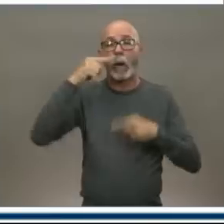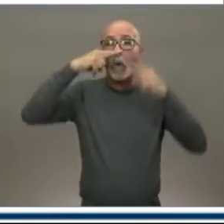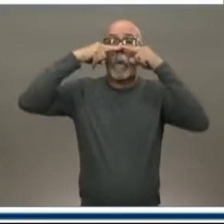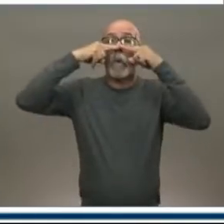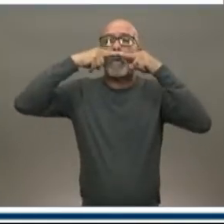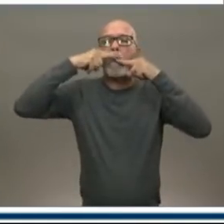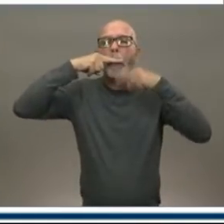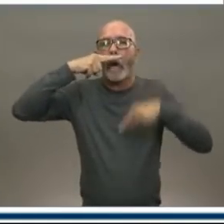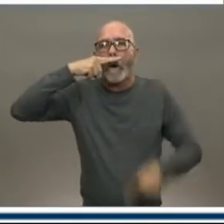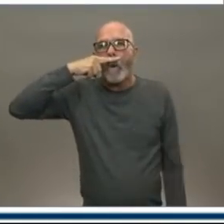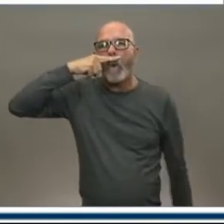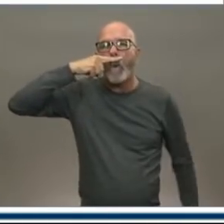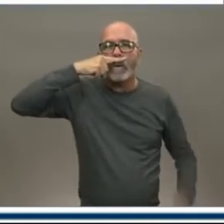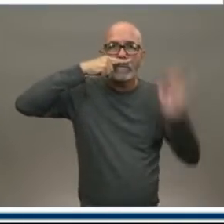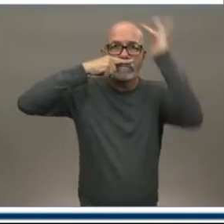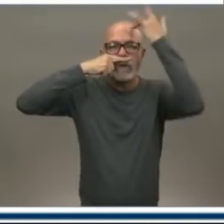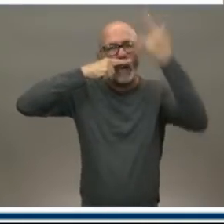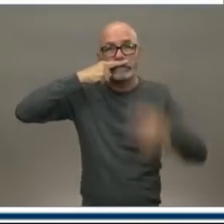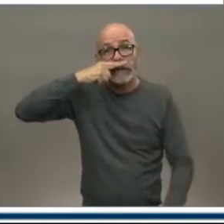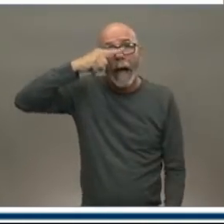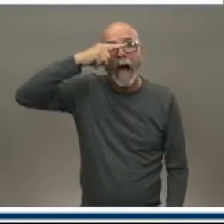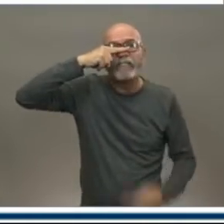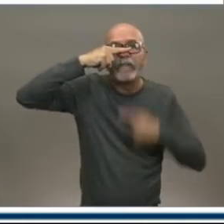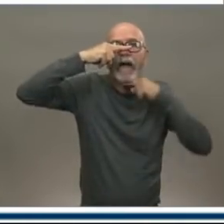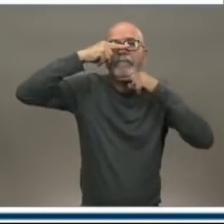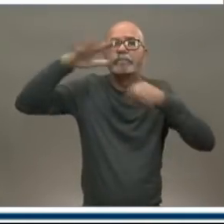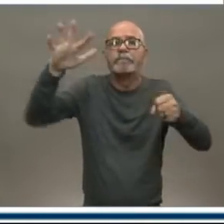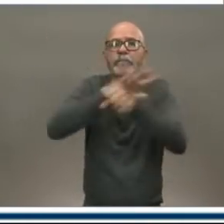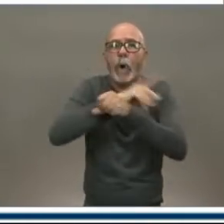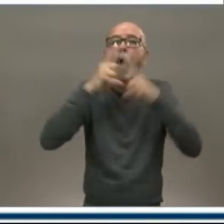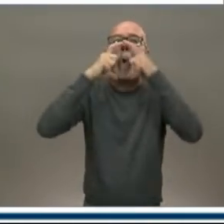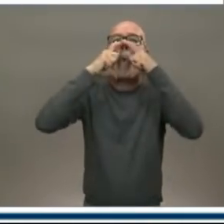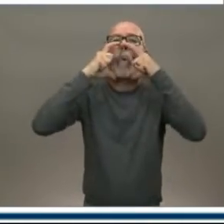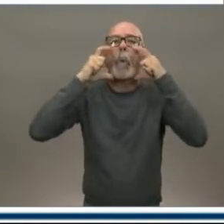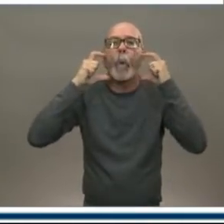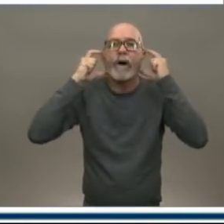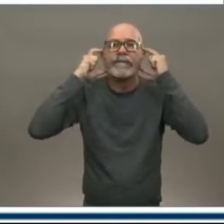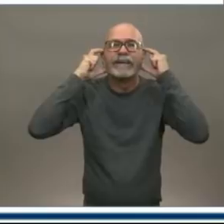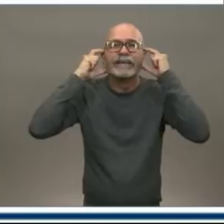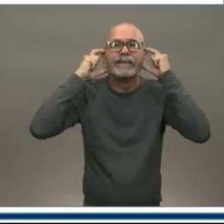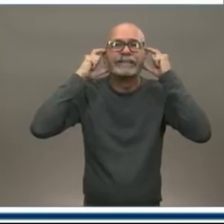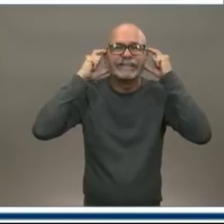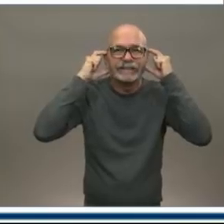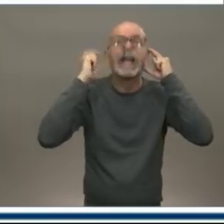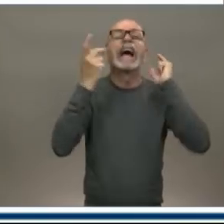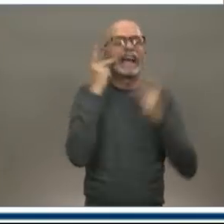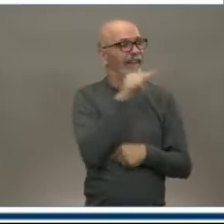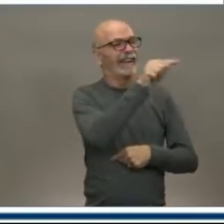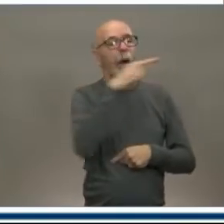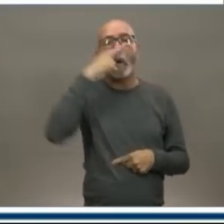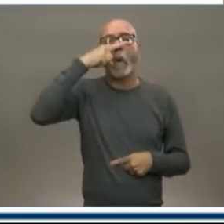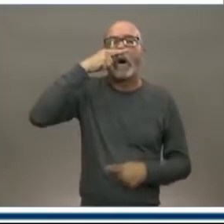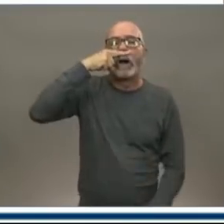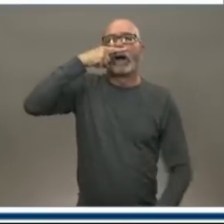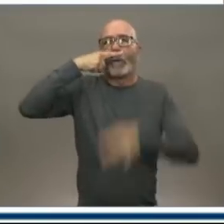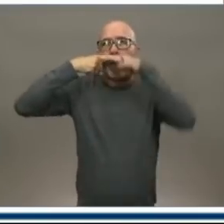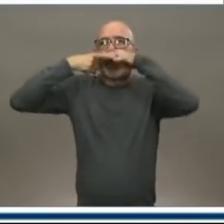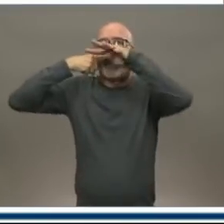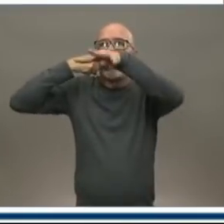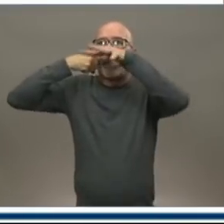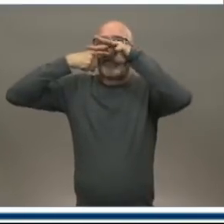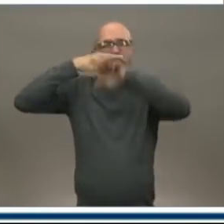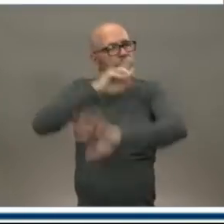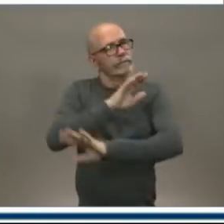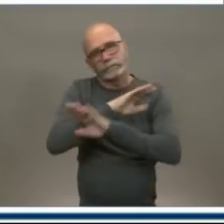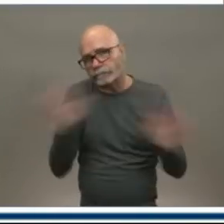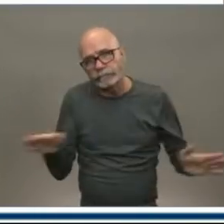mouth. By far the commonest mistake I see is people wearing it down below their nose. The mask has to cover your nose and